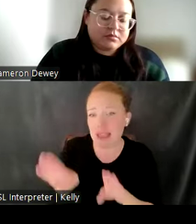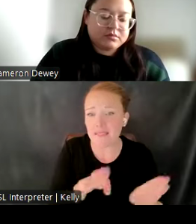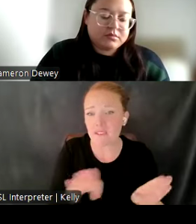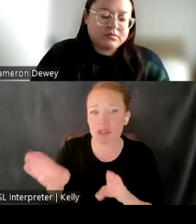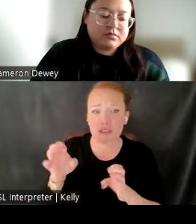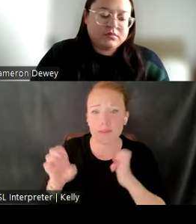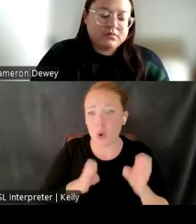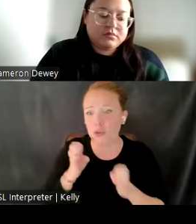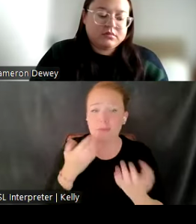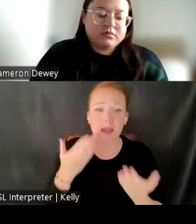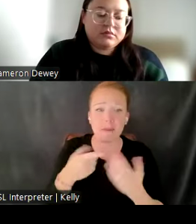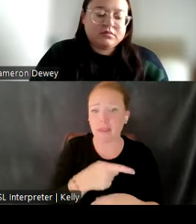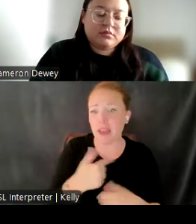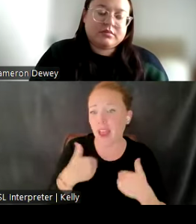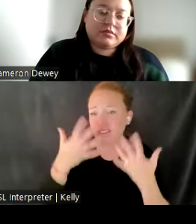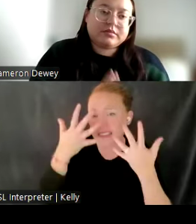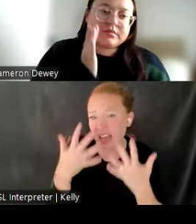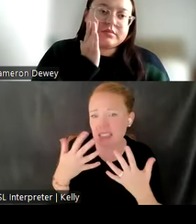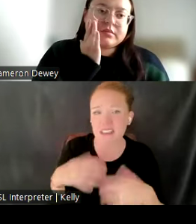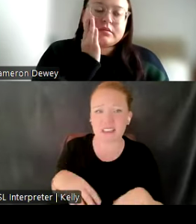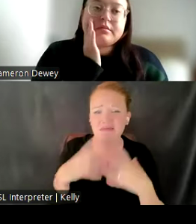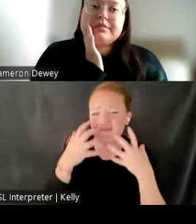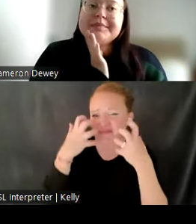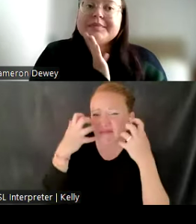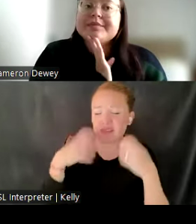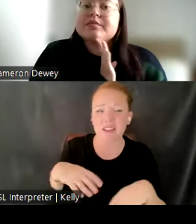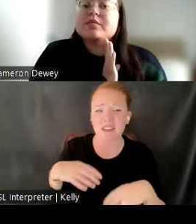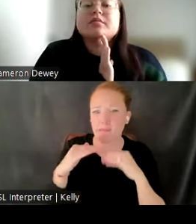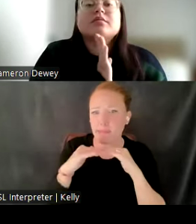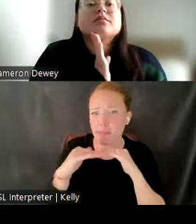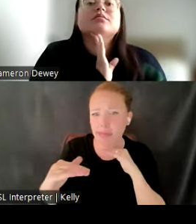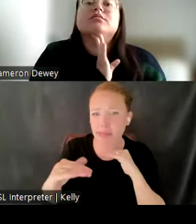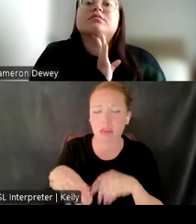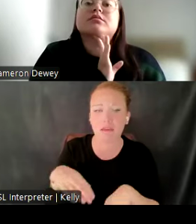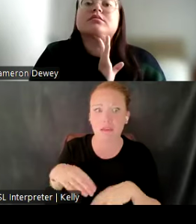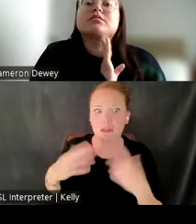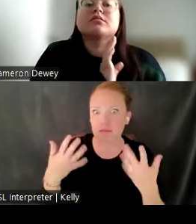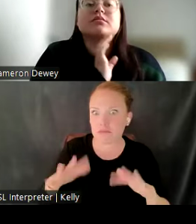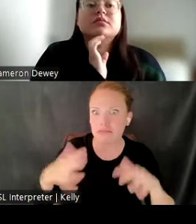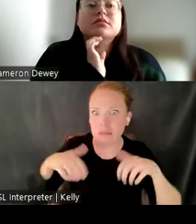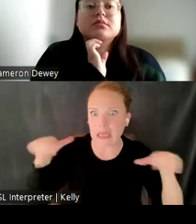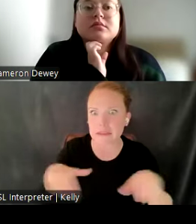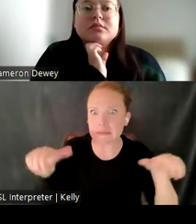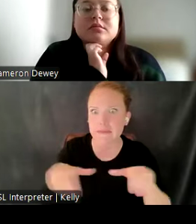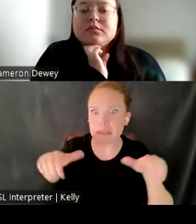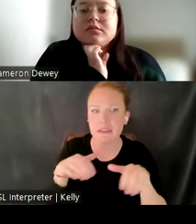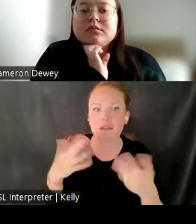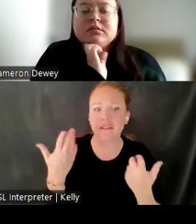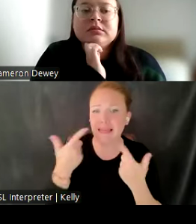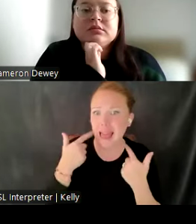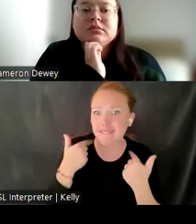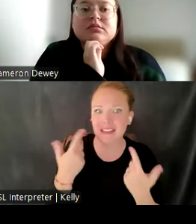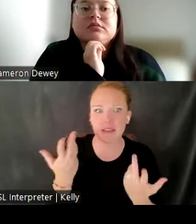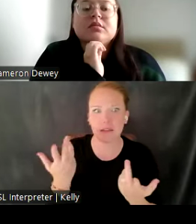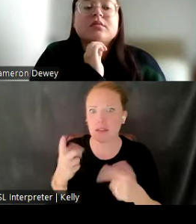emotions like sadness, irritability, flatness, hyperactivity, restlessness, laughter, right? All these things we